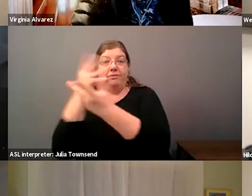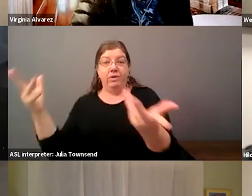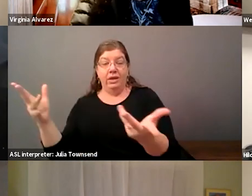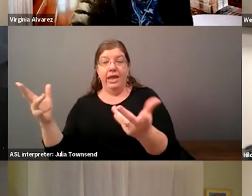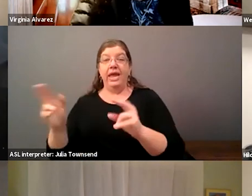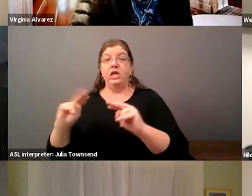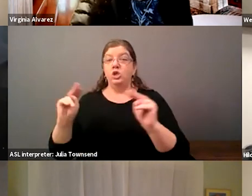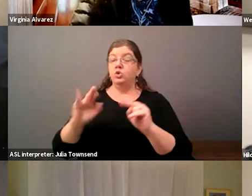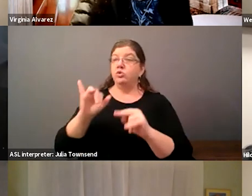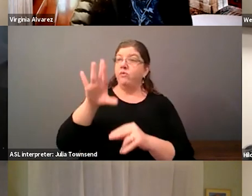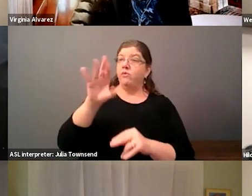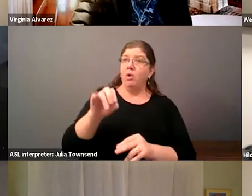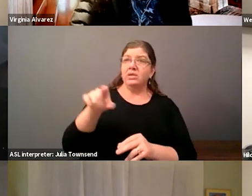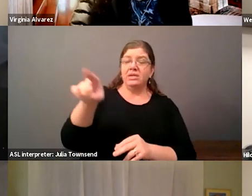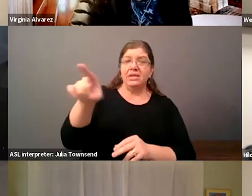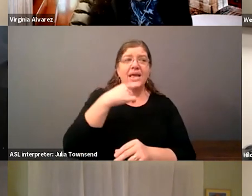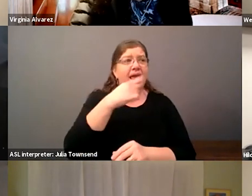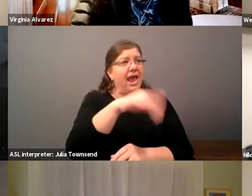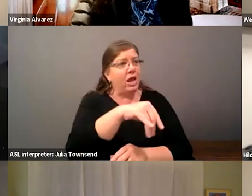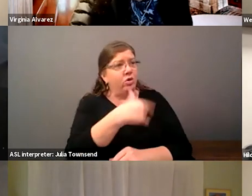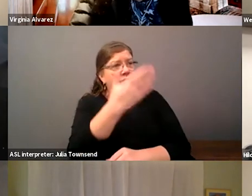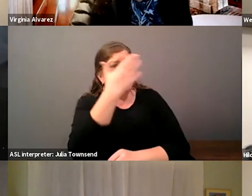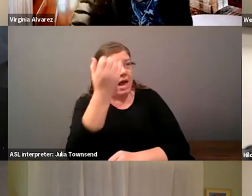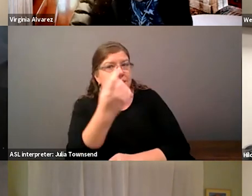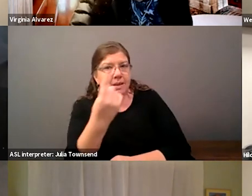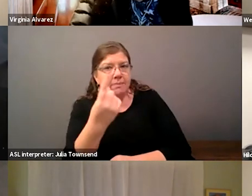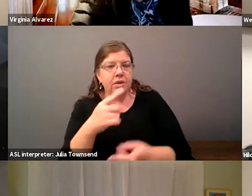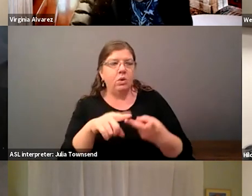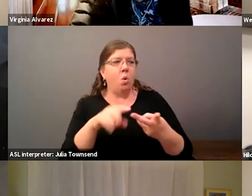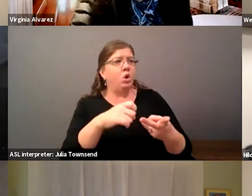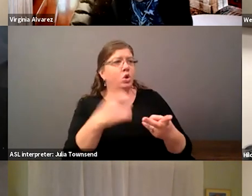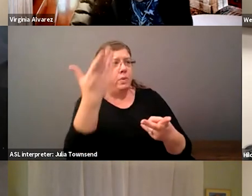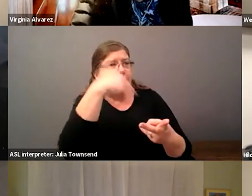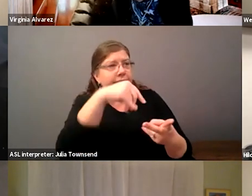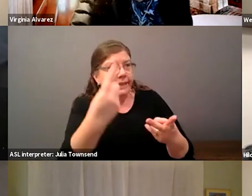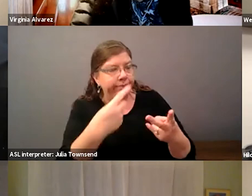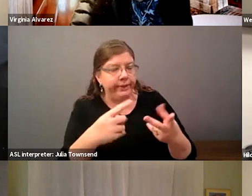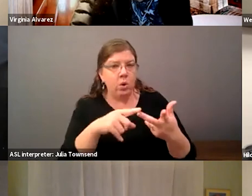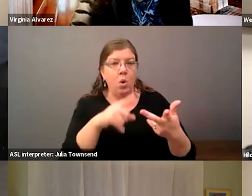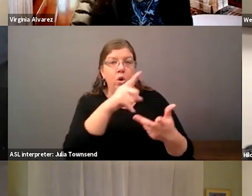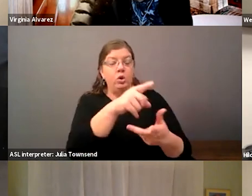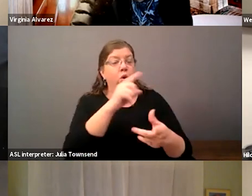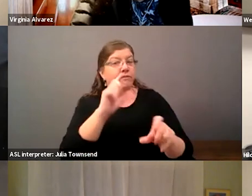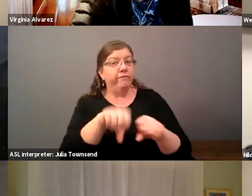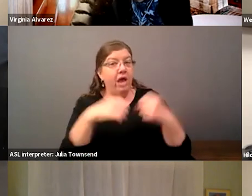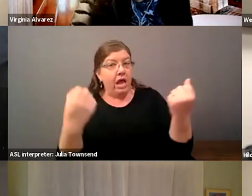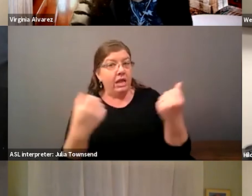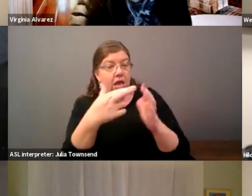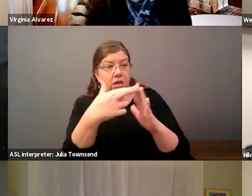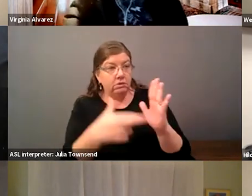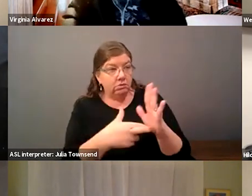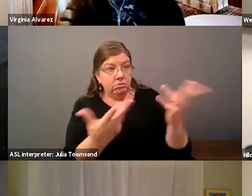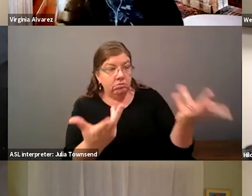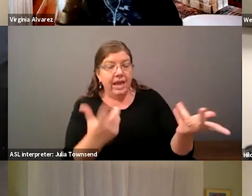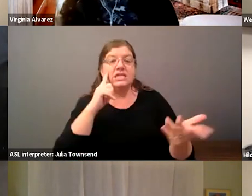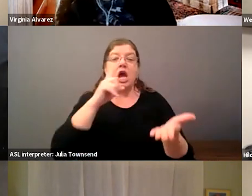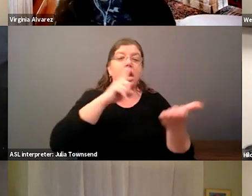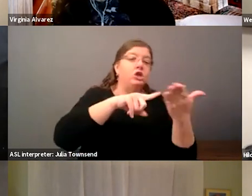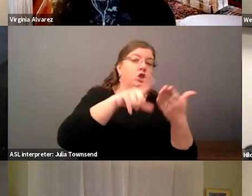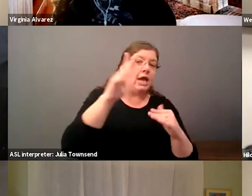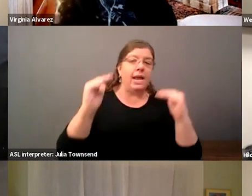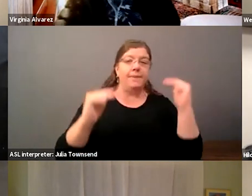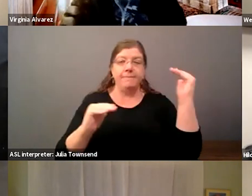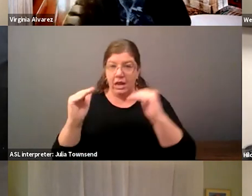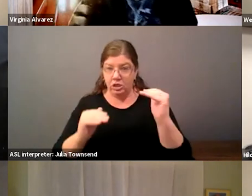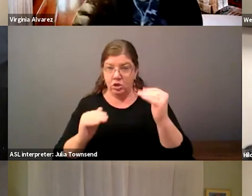and it says hey you forgot about something or hey you missed this or hey you're violating this it's a check and balance